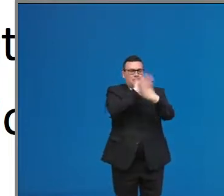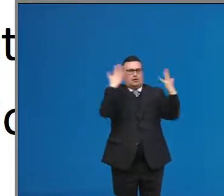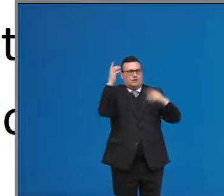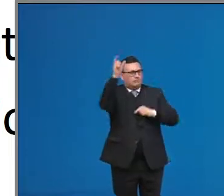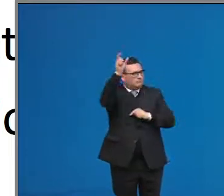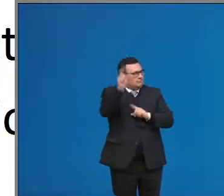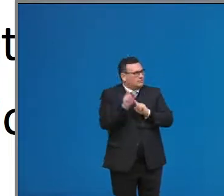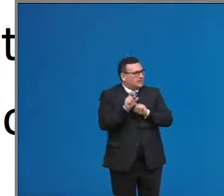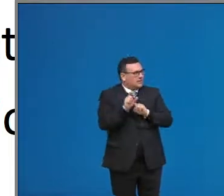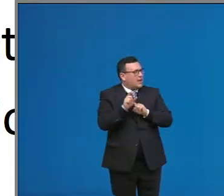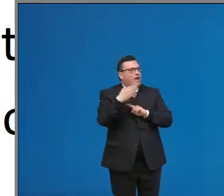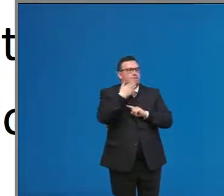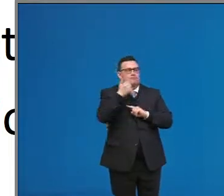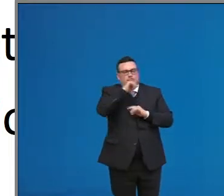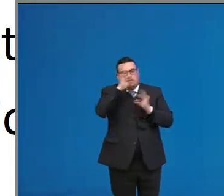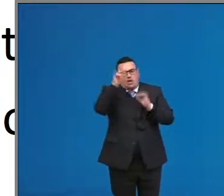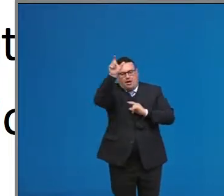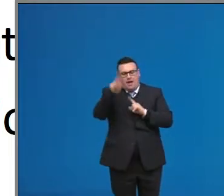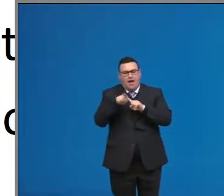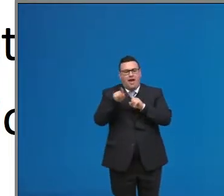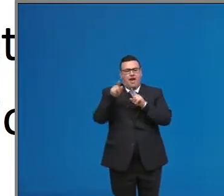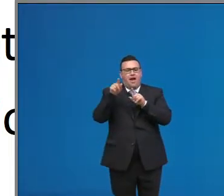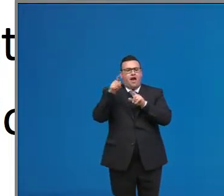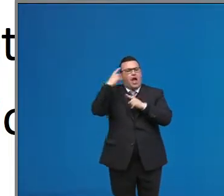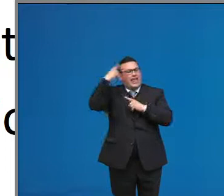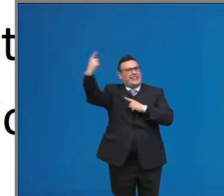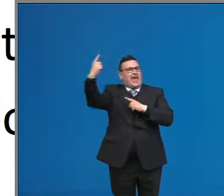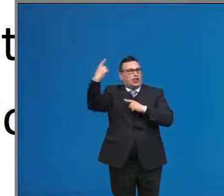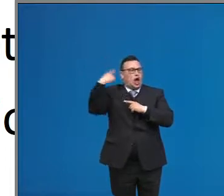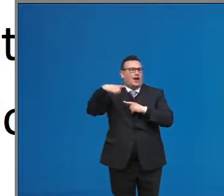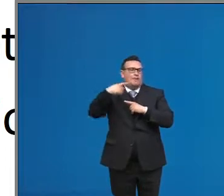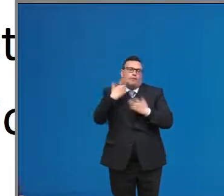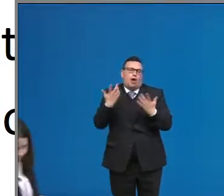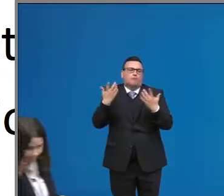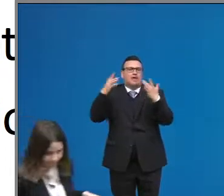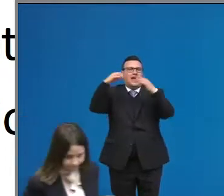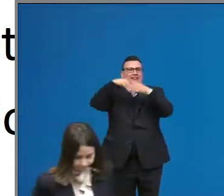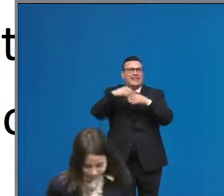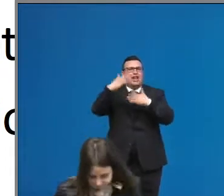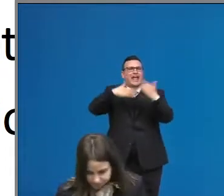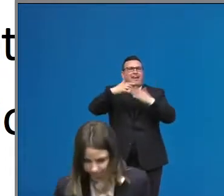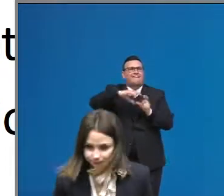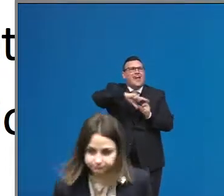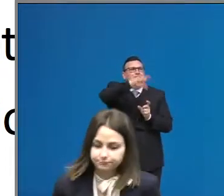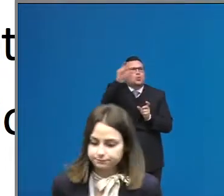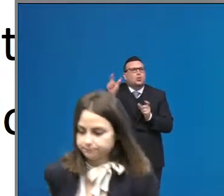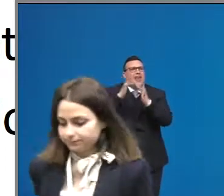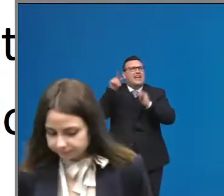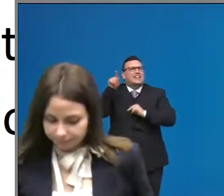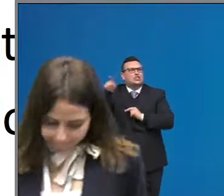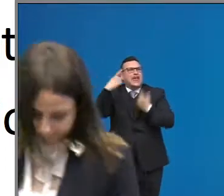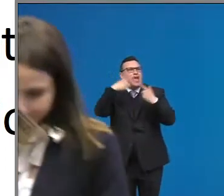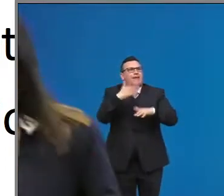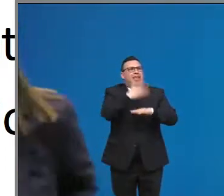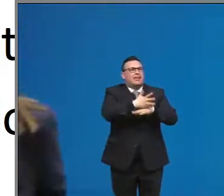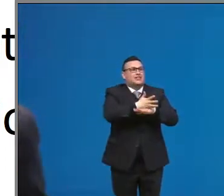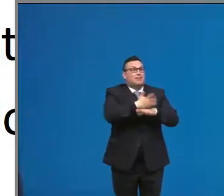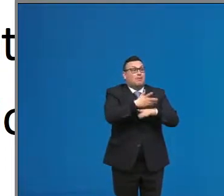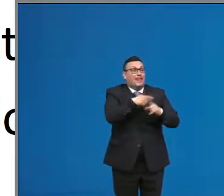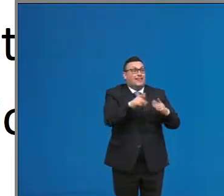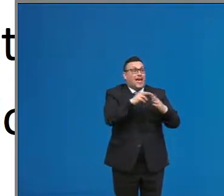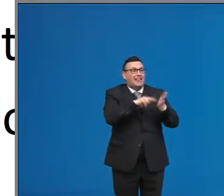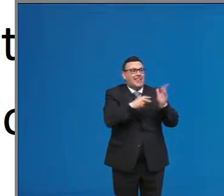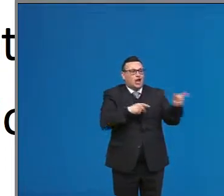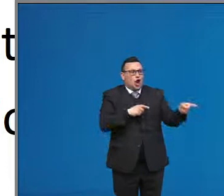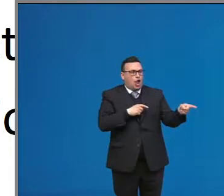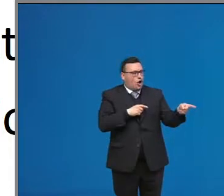for e-science and the enabling grid infrastructure, which is struggled, the big project,